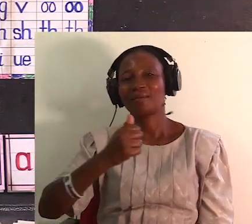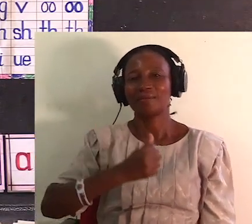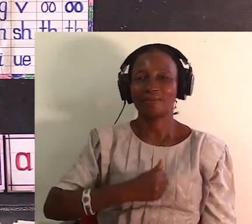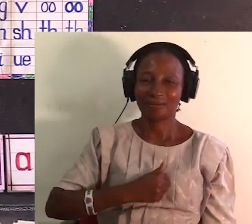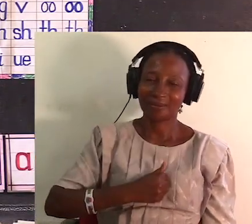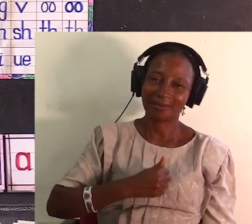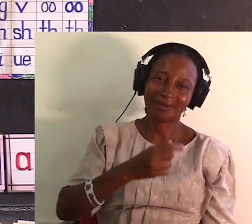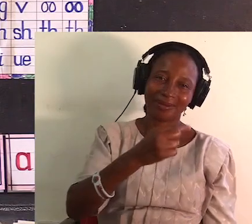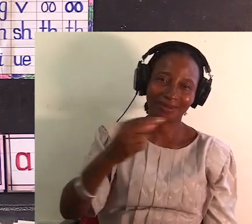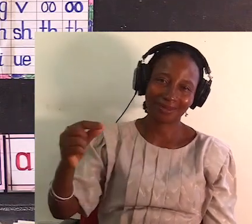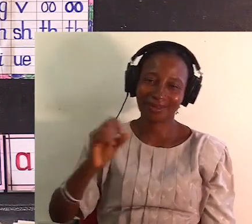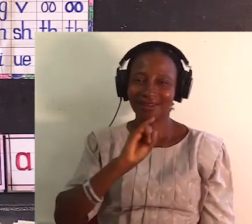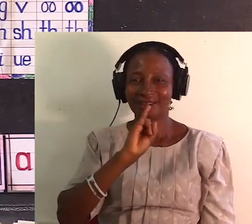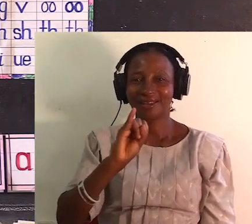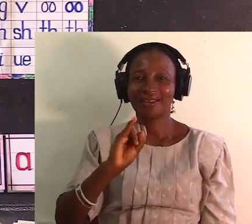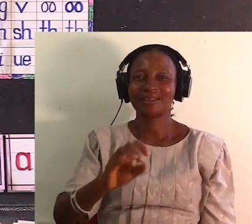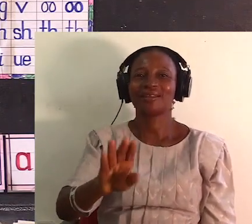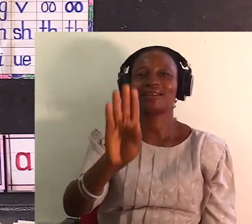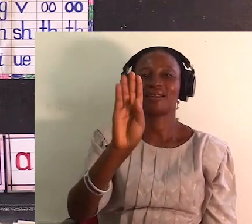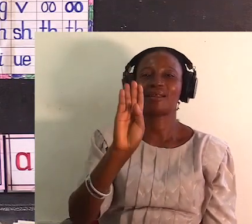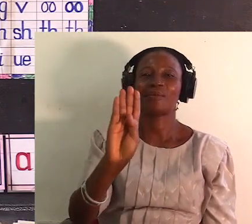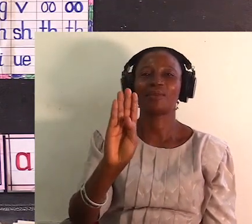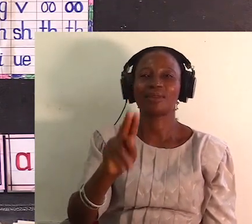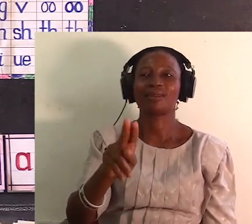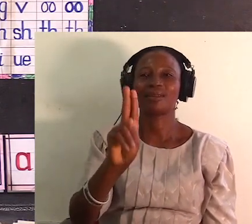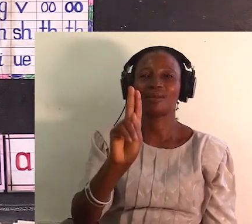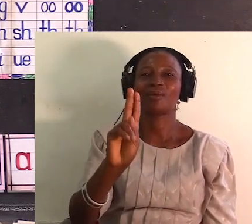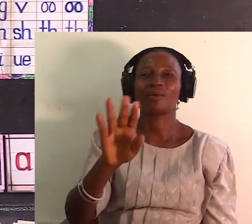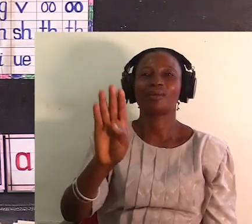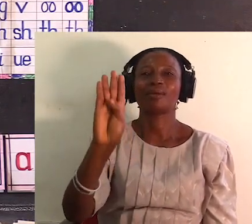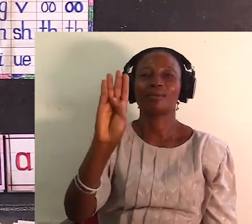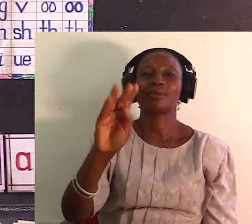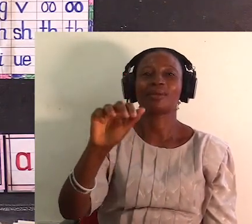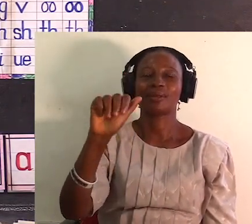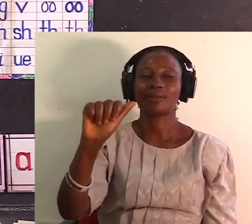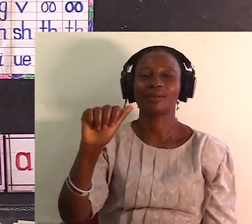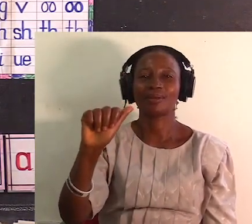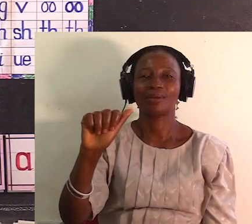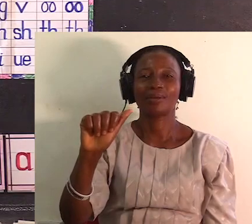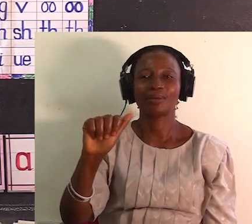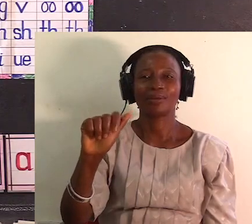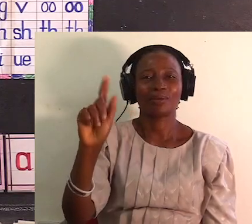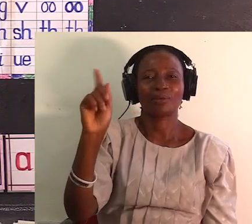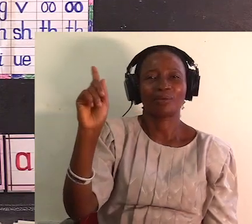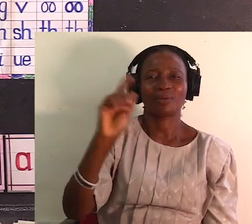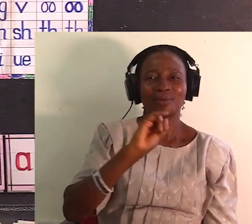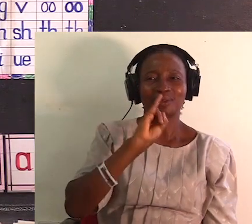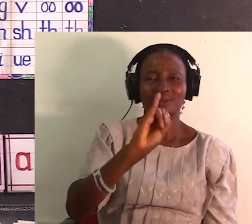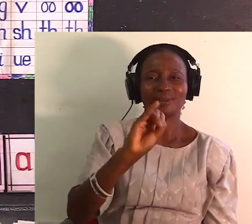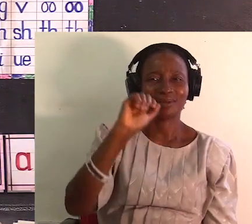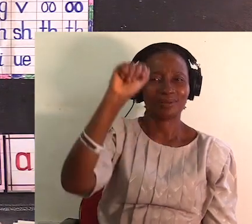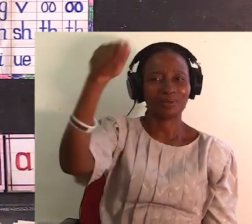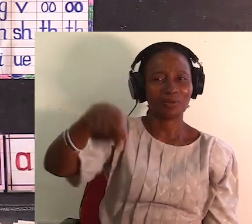is Buba, what is yours? If you want to know who